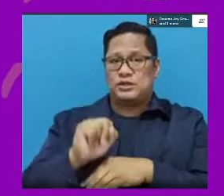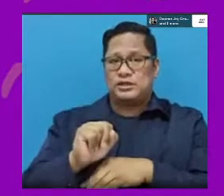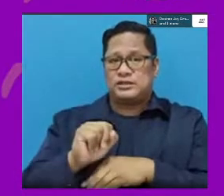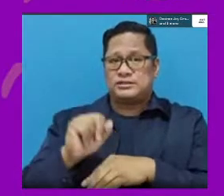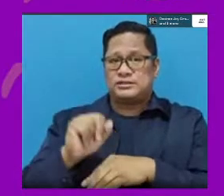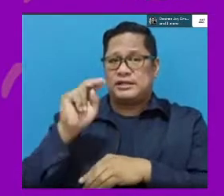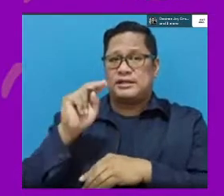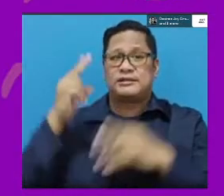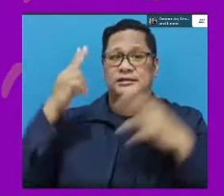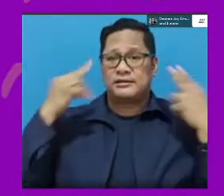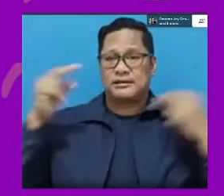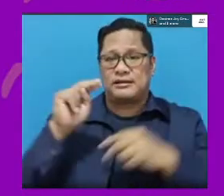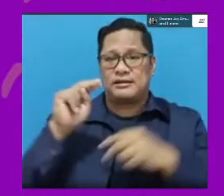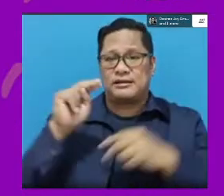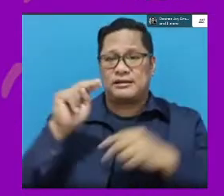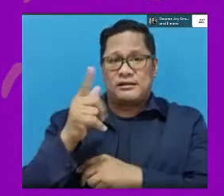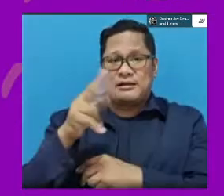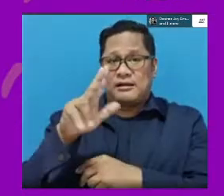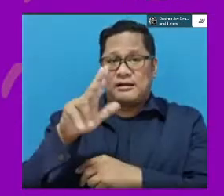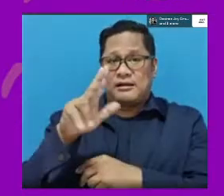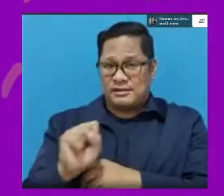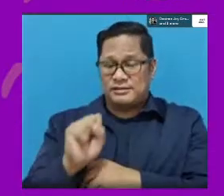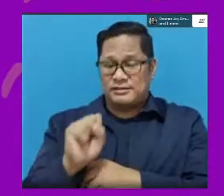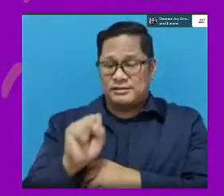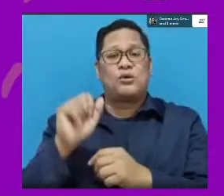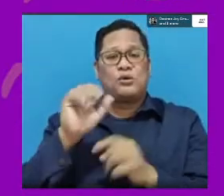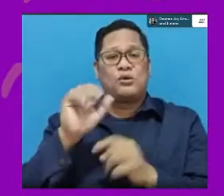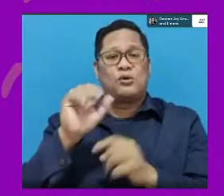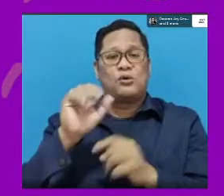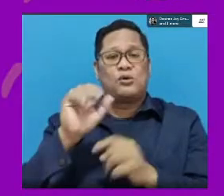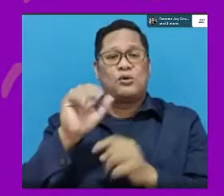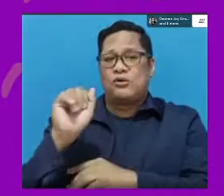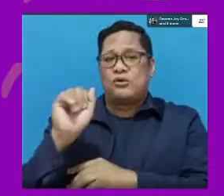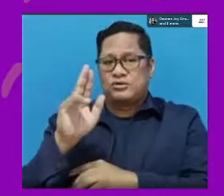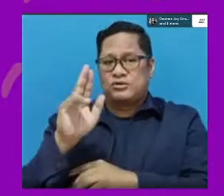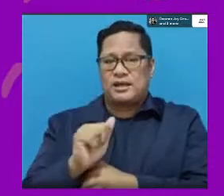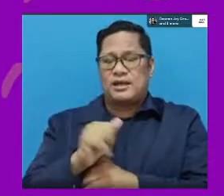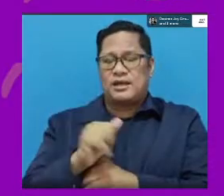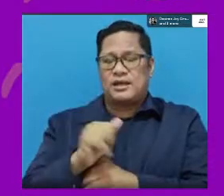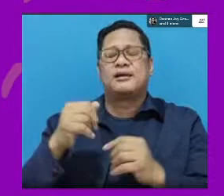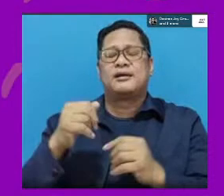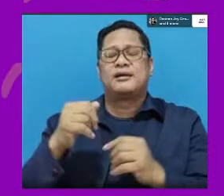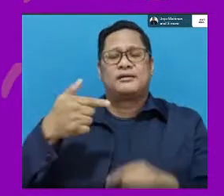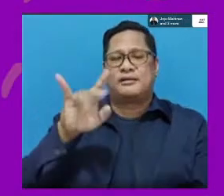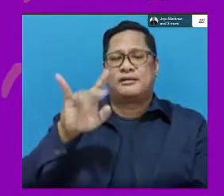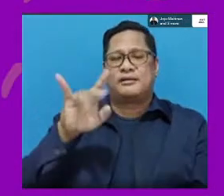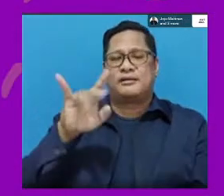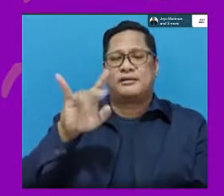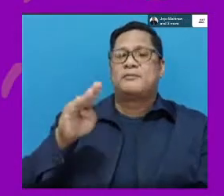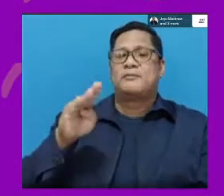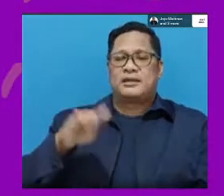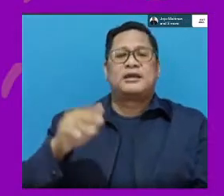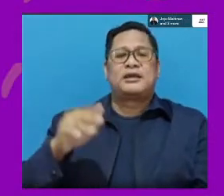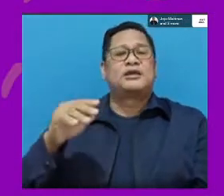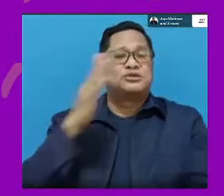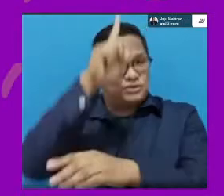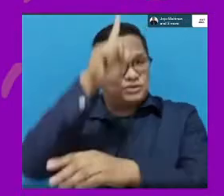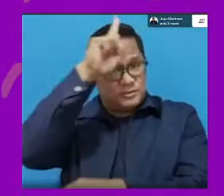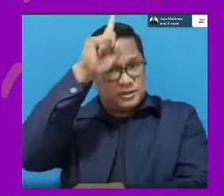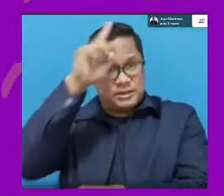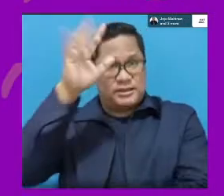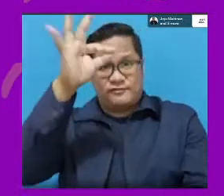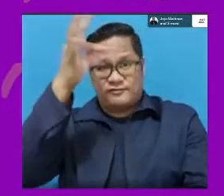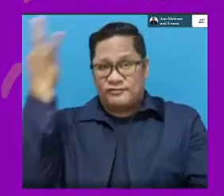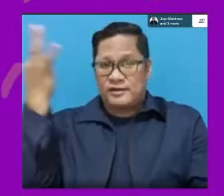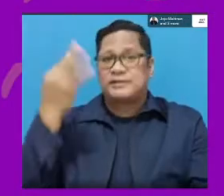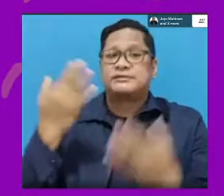Netherlands, Austria, Sweden, the Czech Republic, Great Britain, Germany, and France. Thank you all for